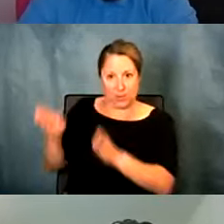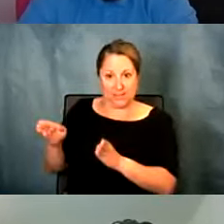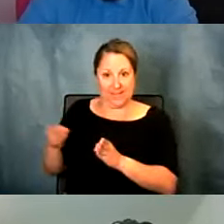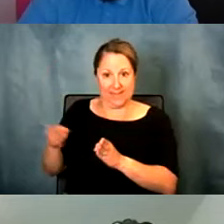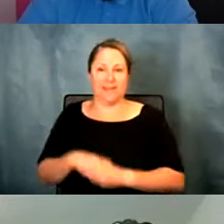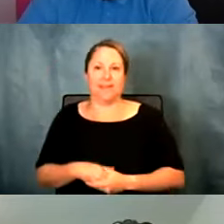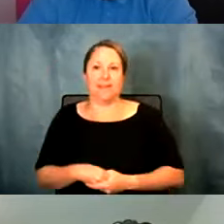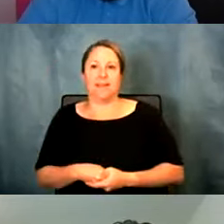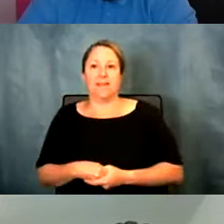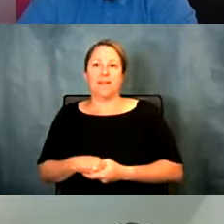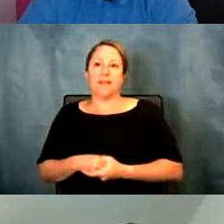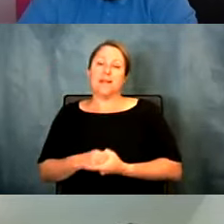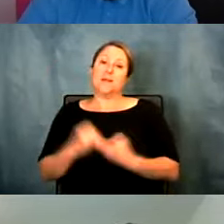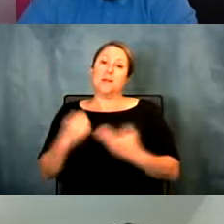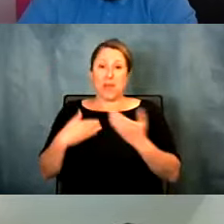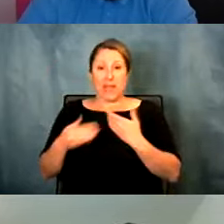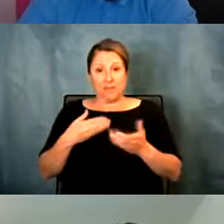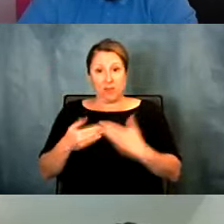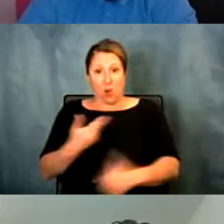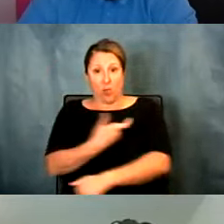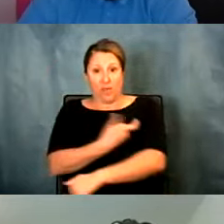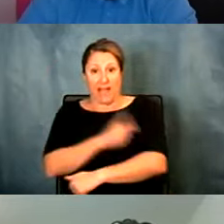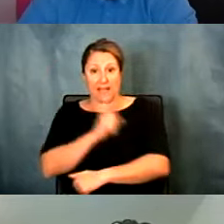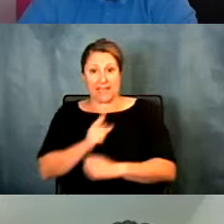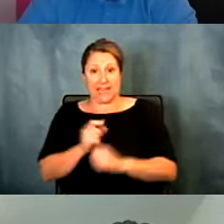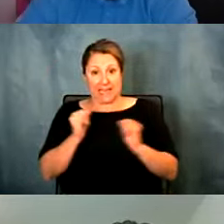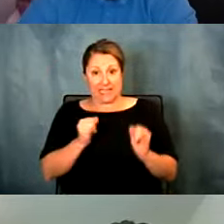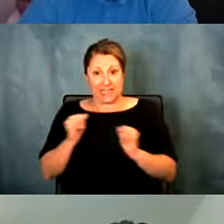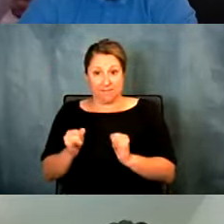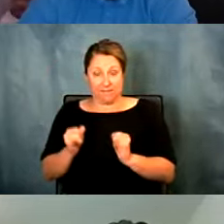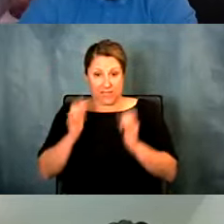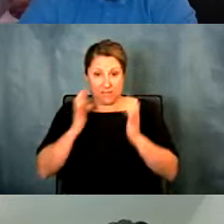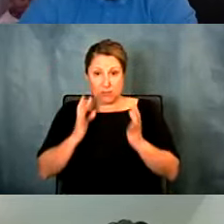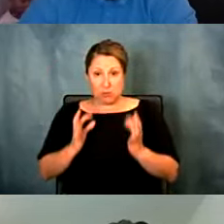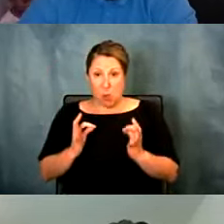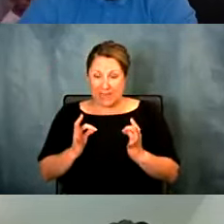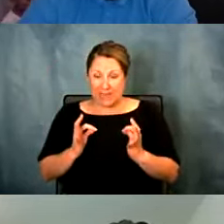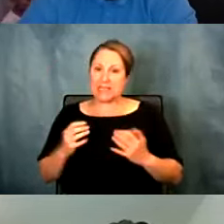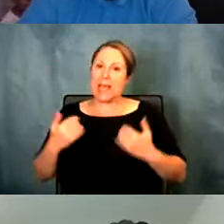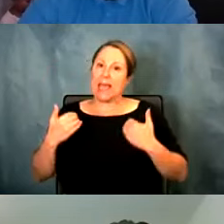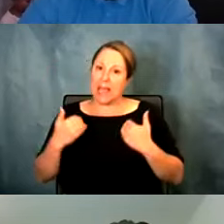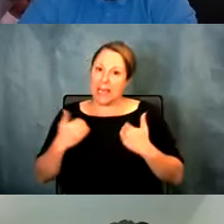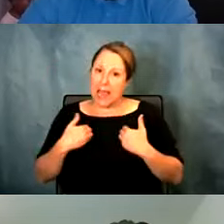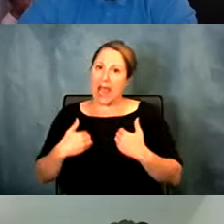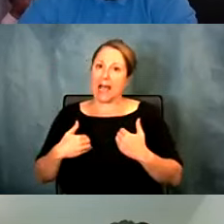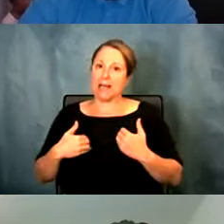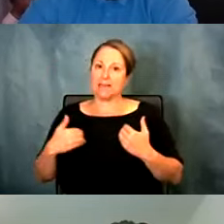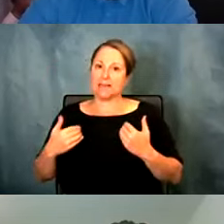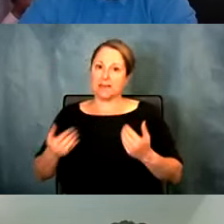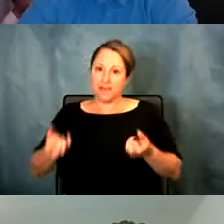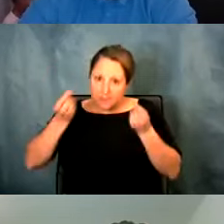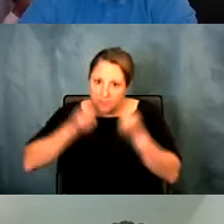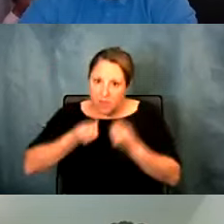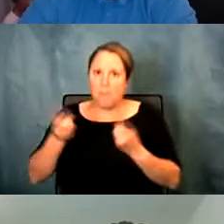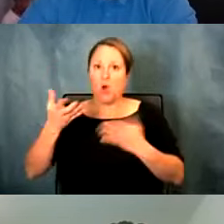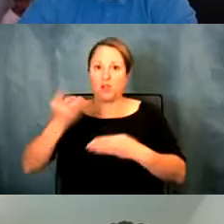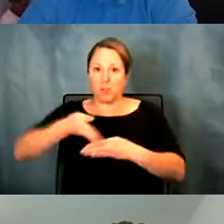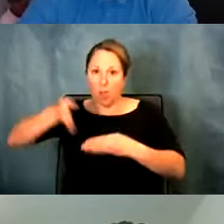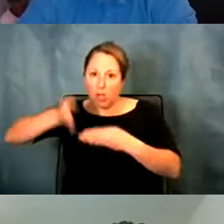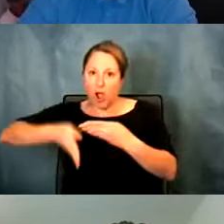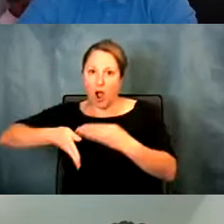an individual choice, it's not an individual choice that has individual consequences. It has most of the people who we see